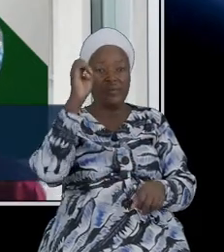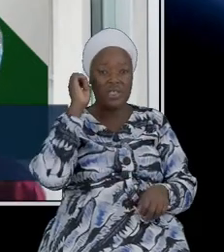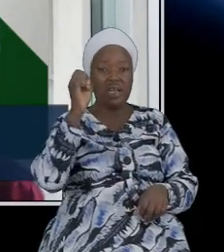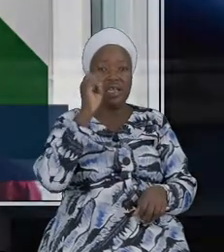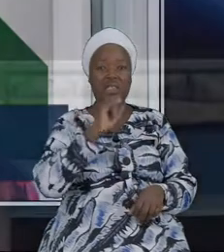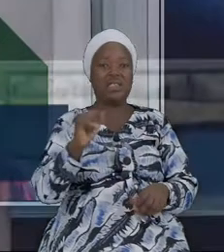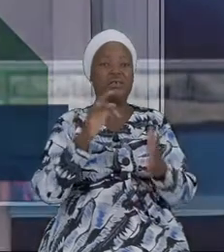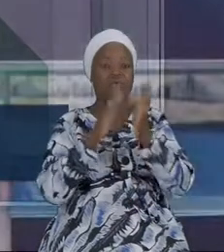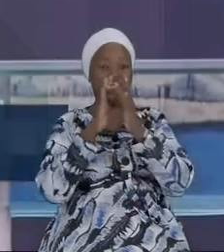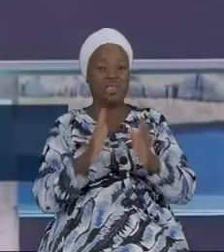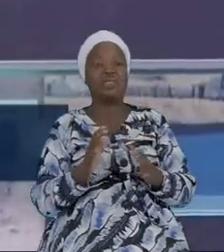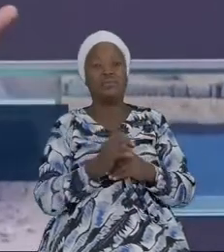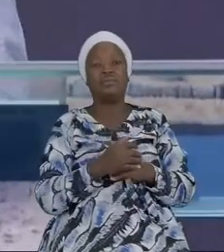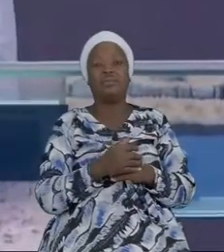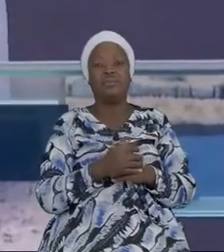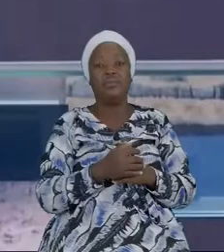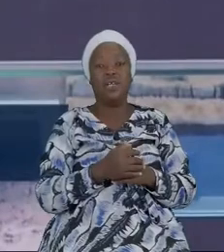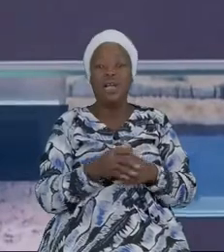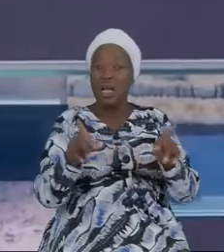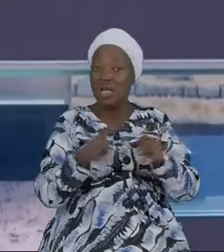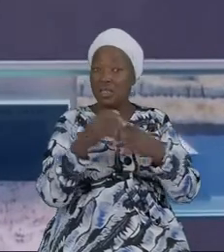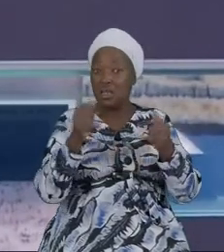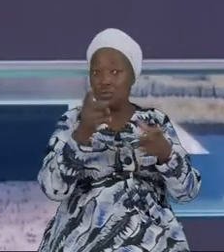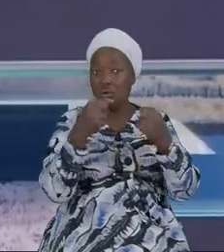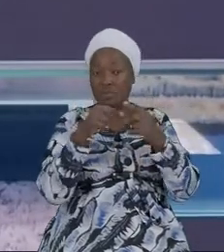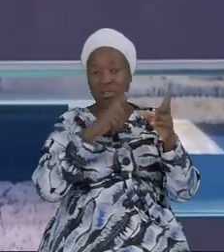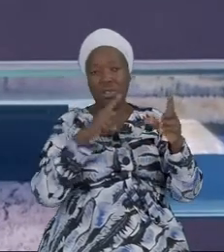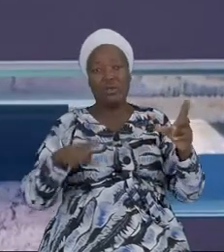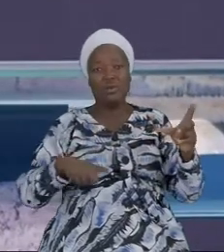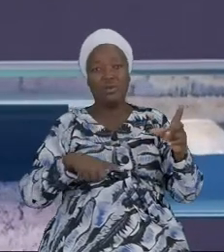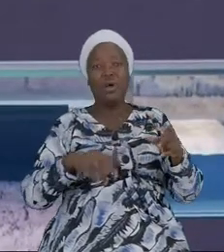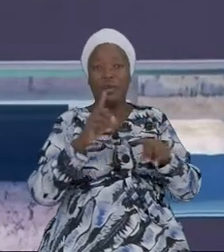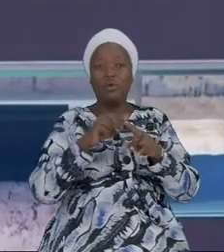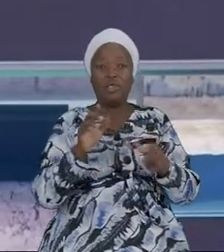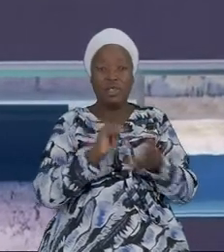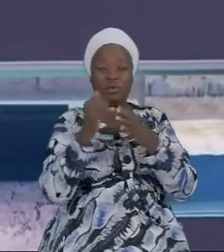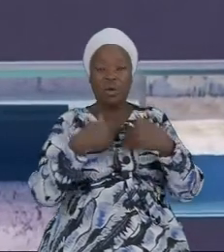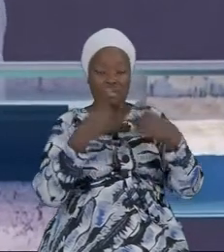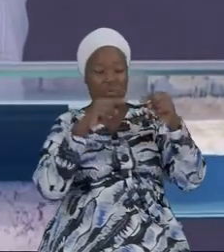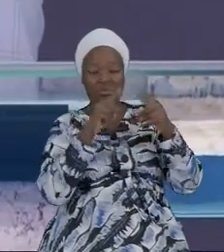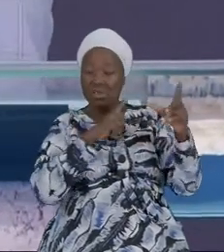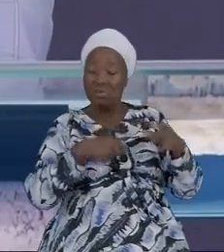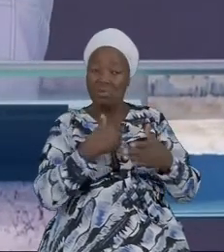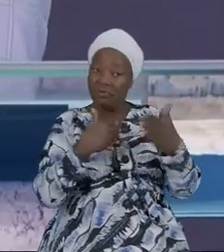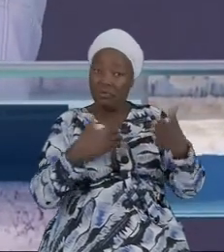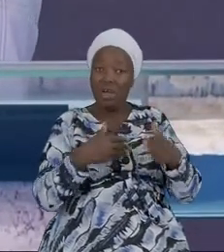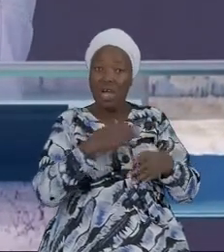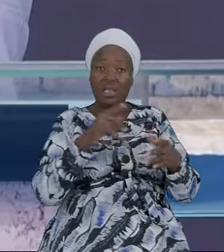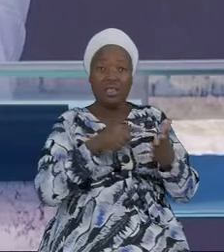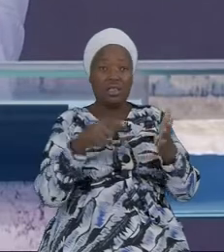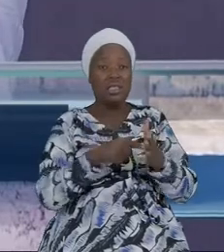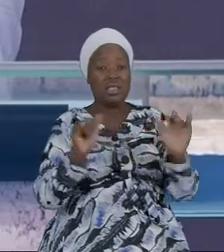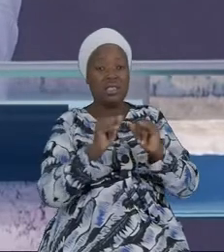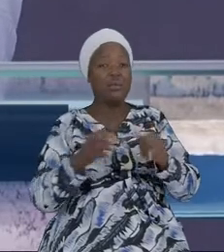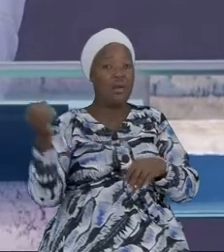evangelizing Christians. As now you come to the Lord, or you have come to the Lord before, and this same light